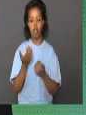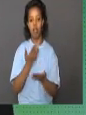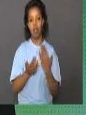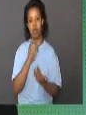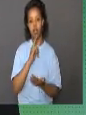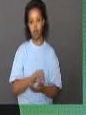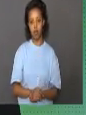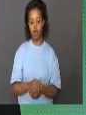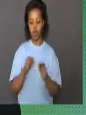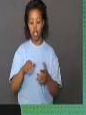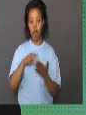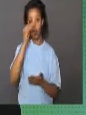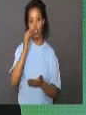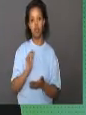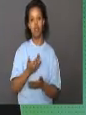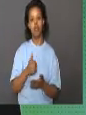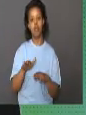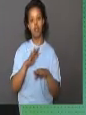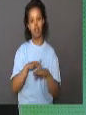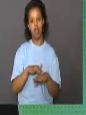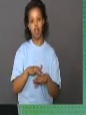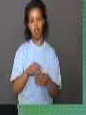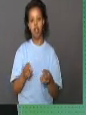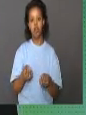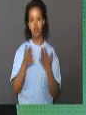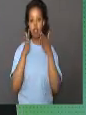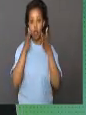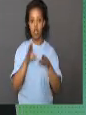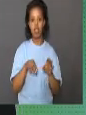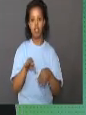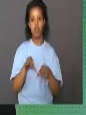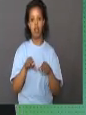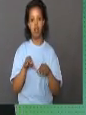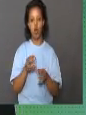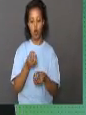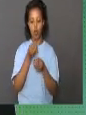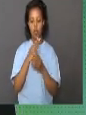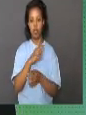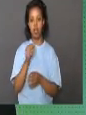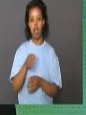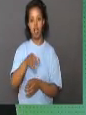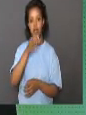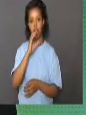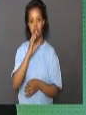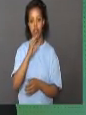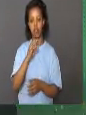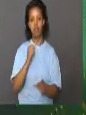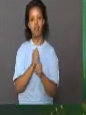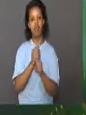this lesson, we will mainly focus on food and beverage